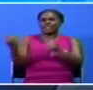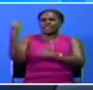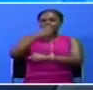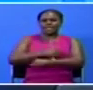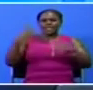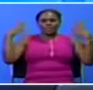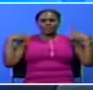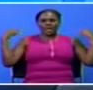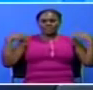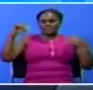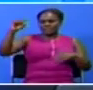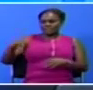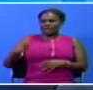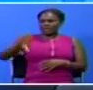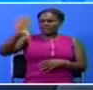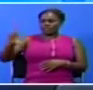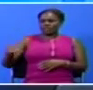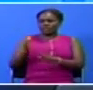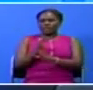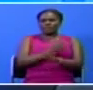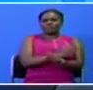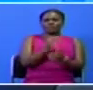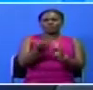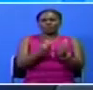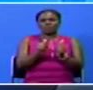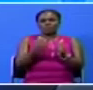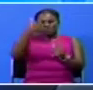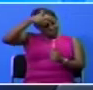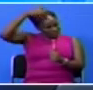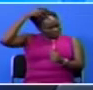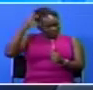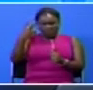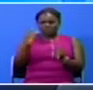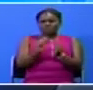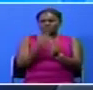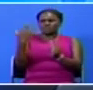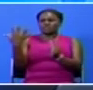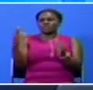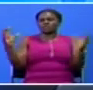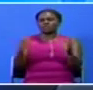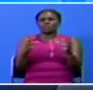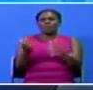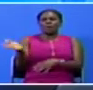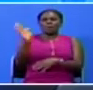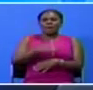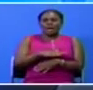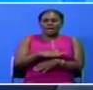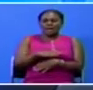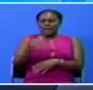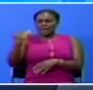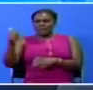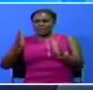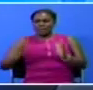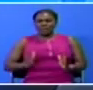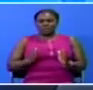in South Africa ahead of the busy season. The Simba 15s 2017 squad will also see the return of Wilson Kopondo as